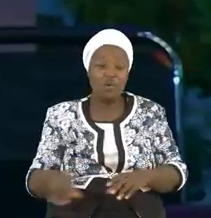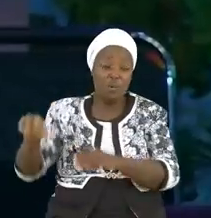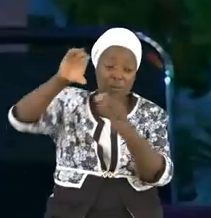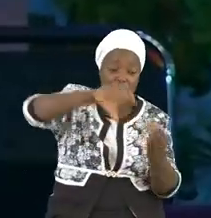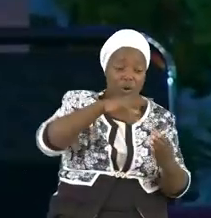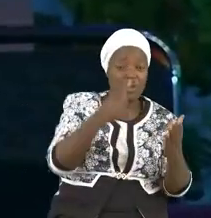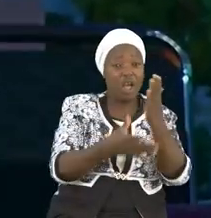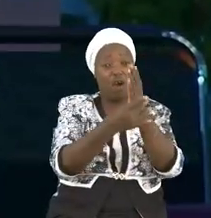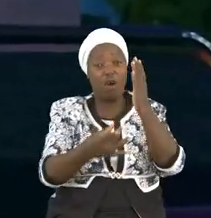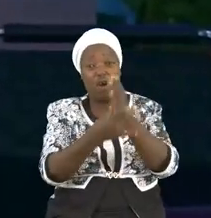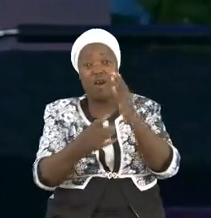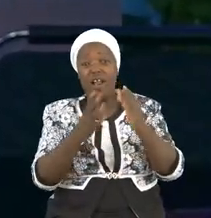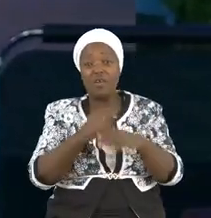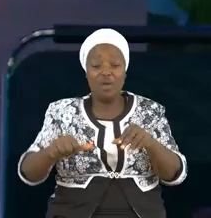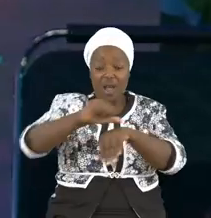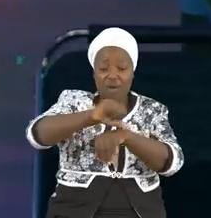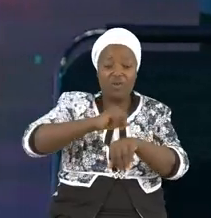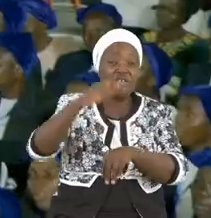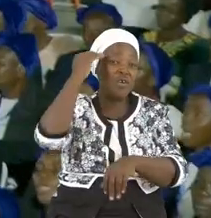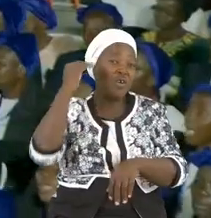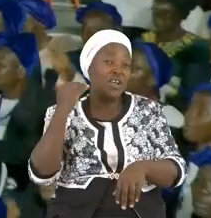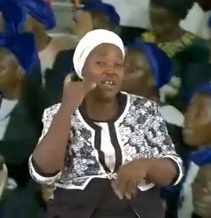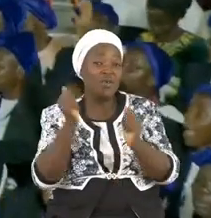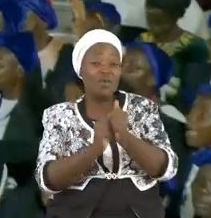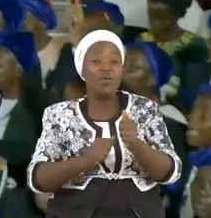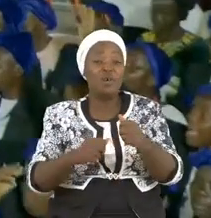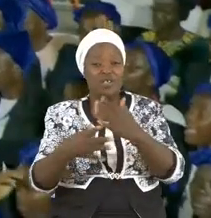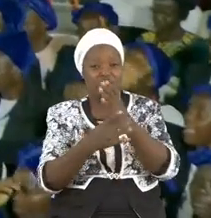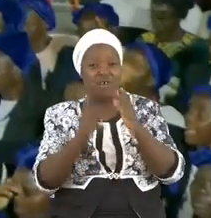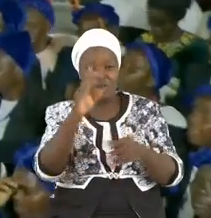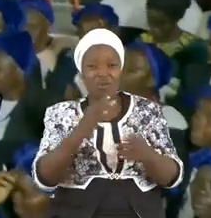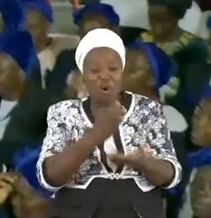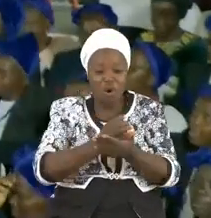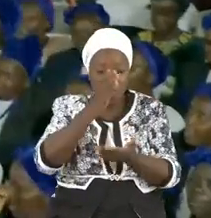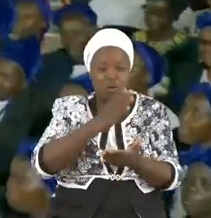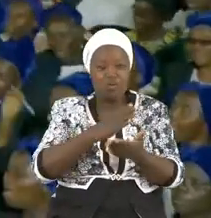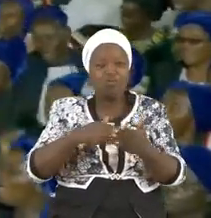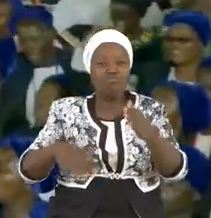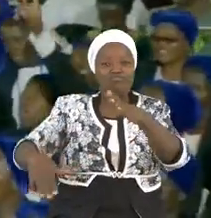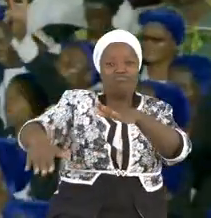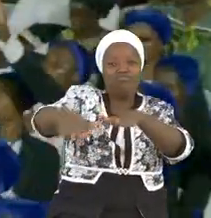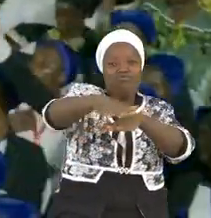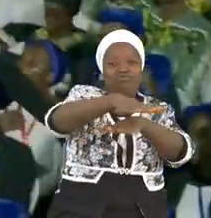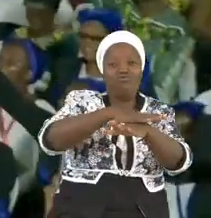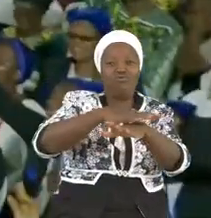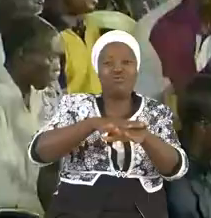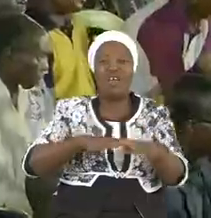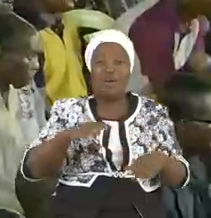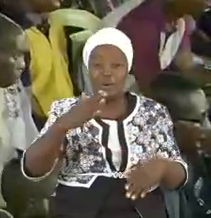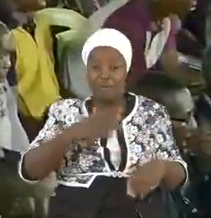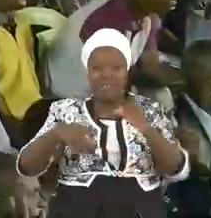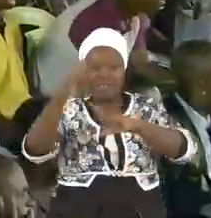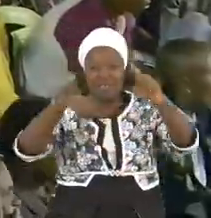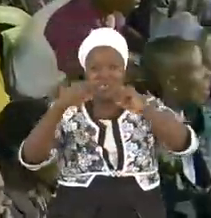head with oil. Your cup will run over. My cup will run over. My cup